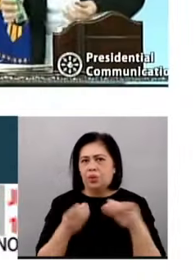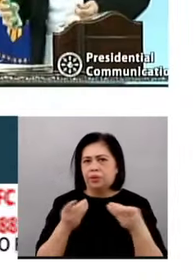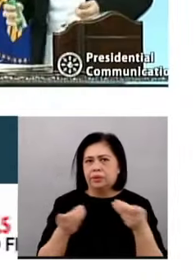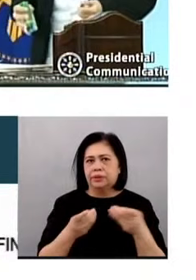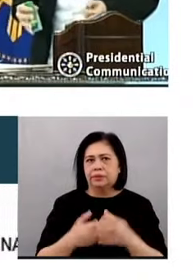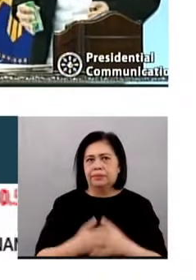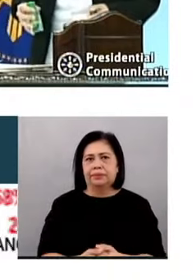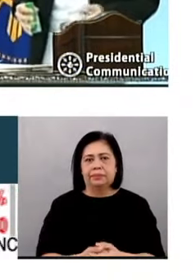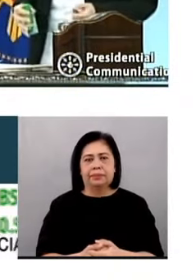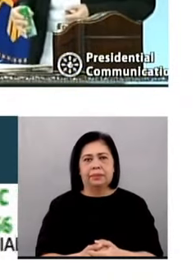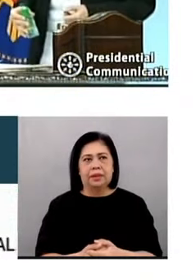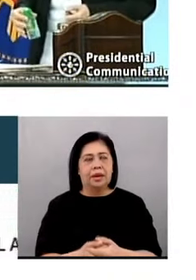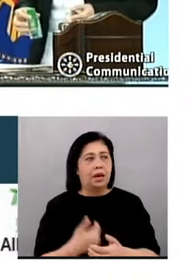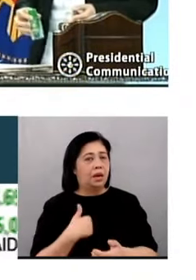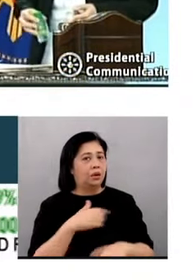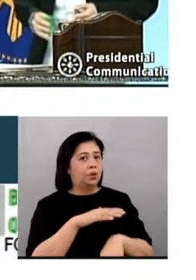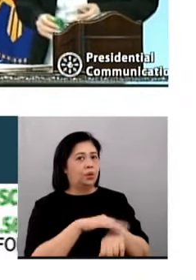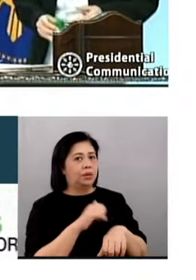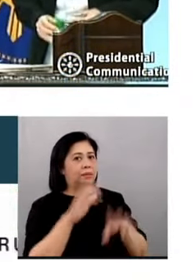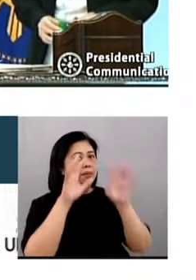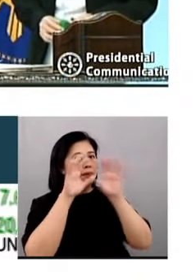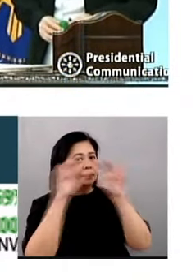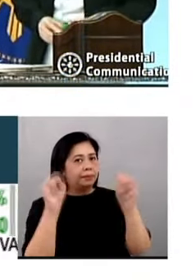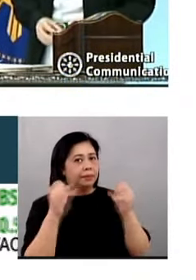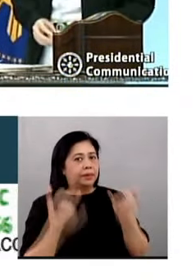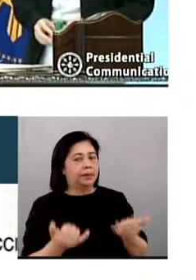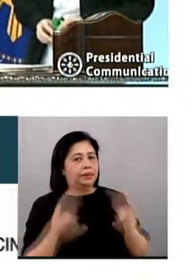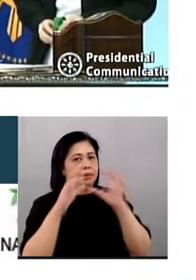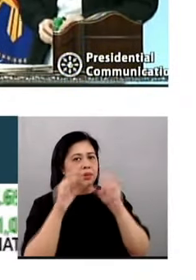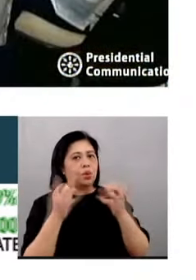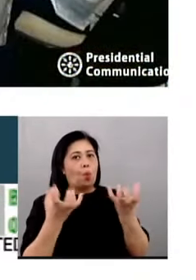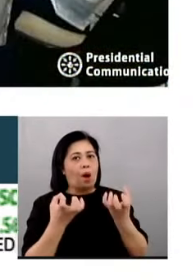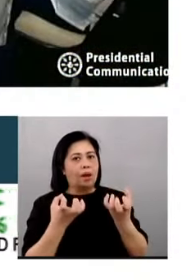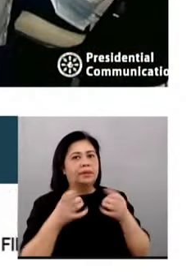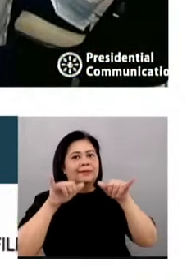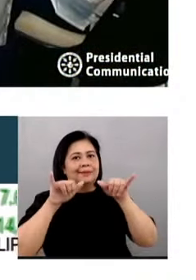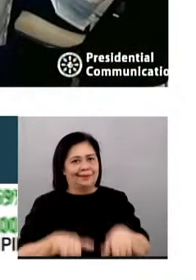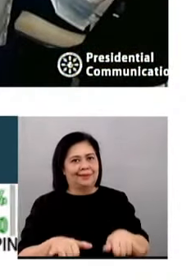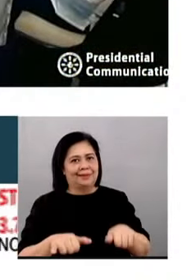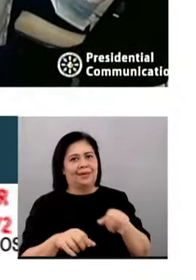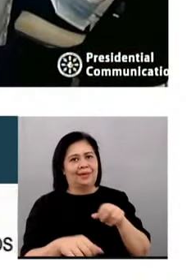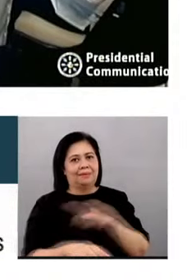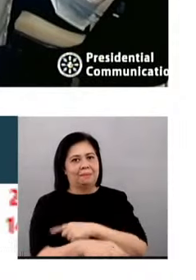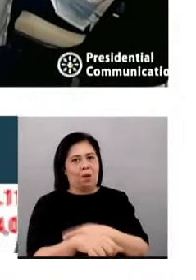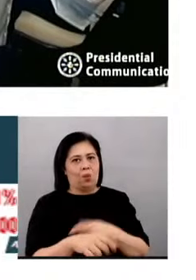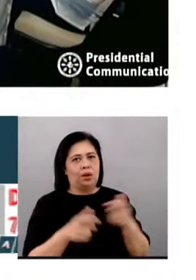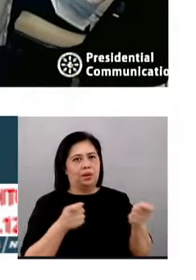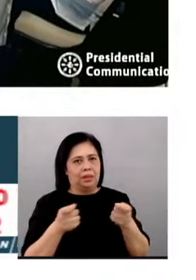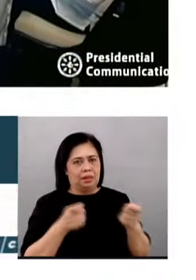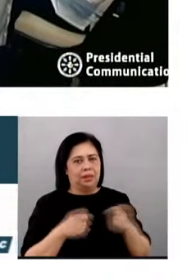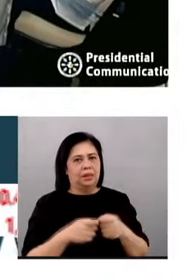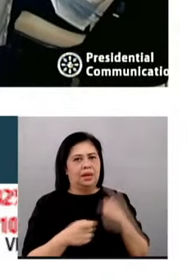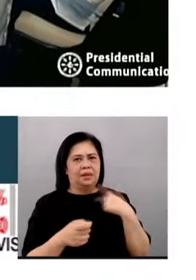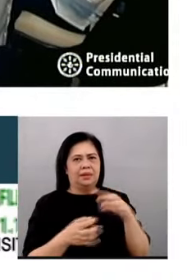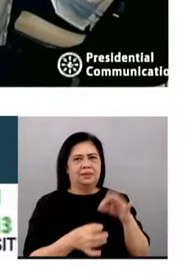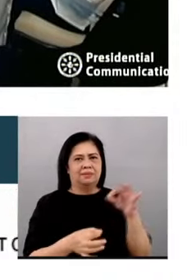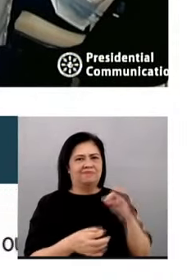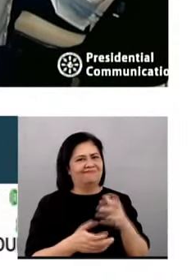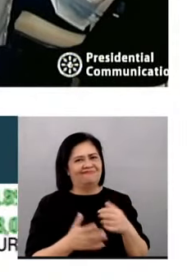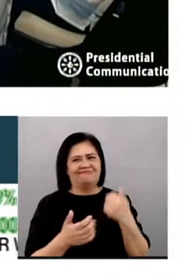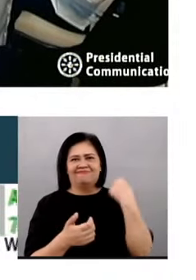call it just the president, the current president, wanting to stay in power. I actually think in spirit it violates the